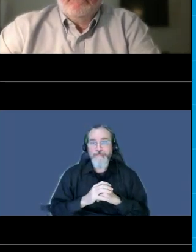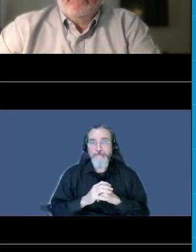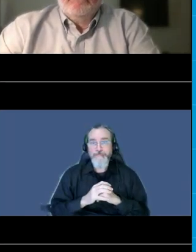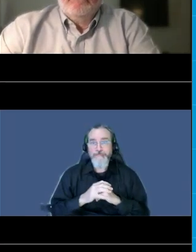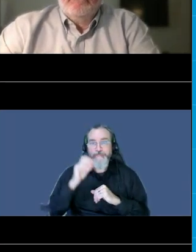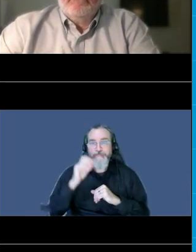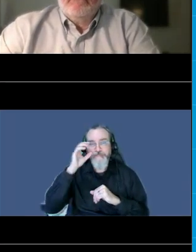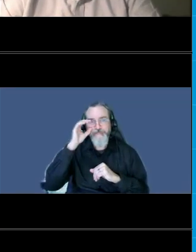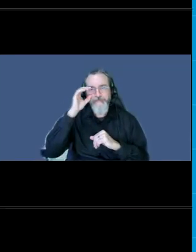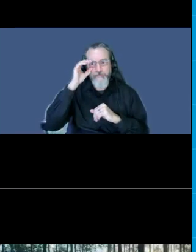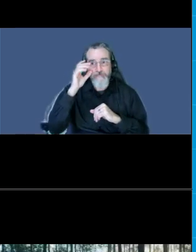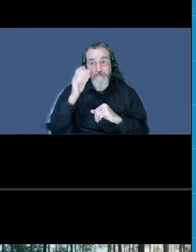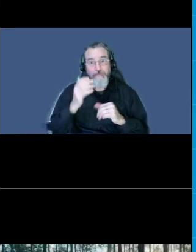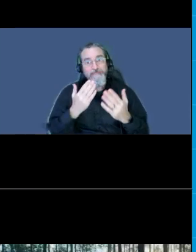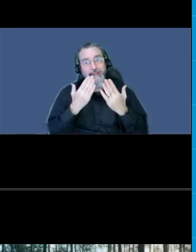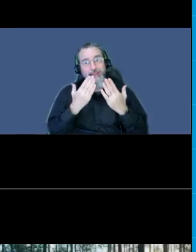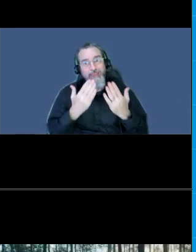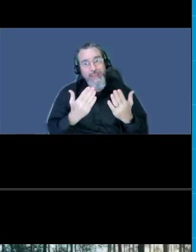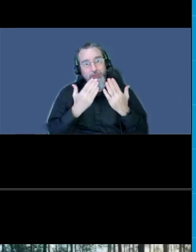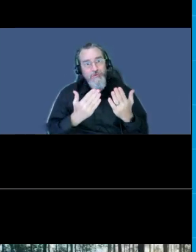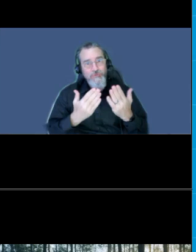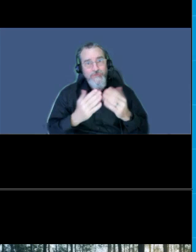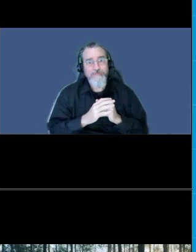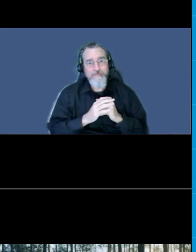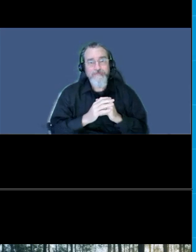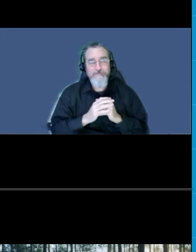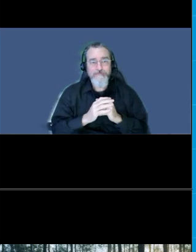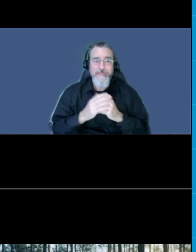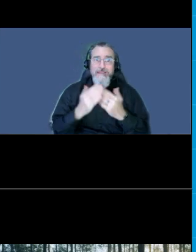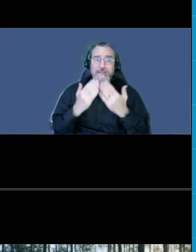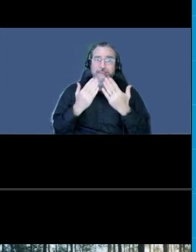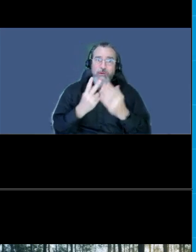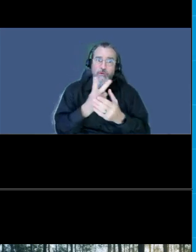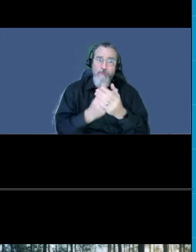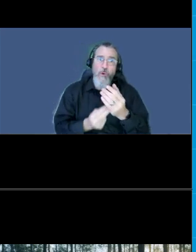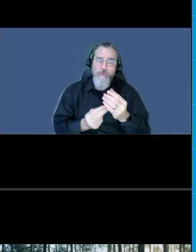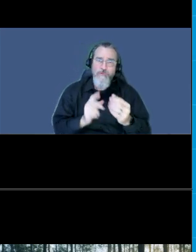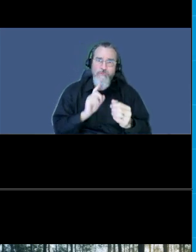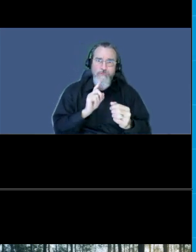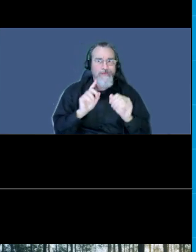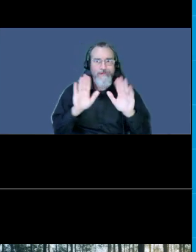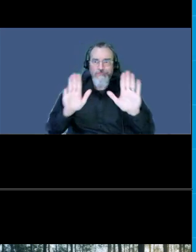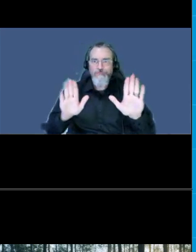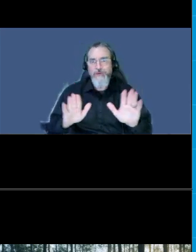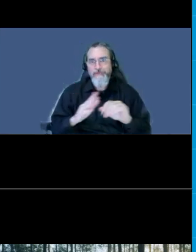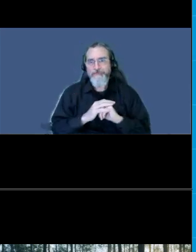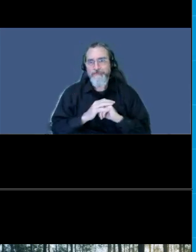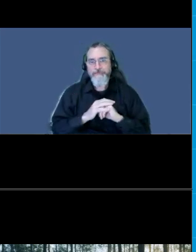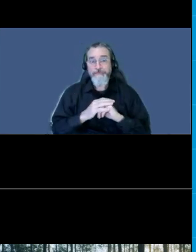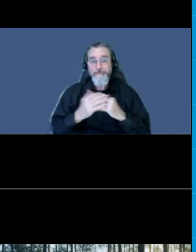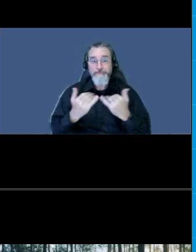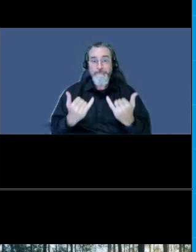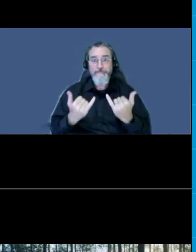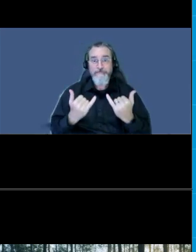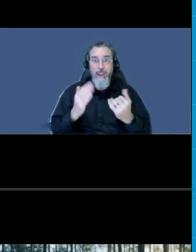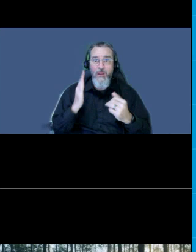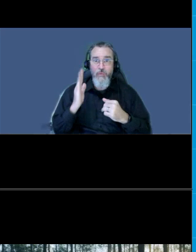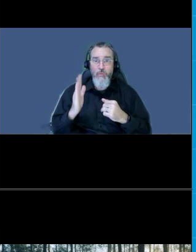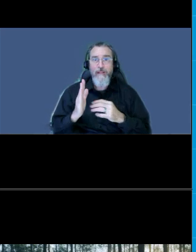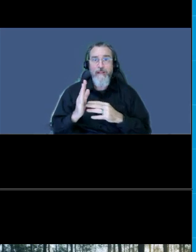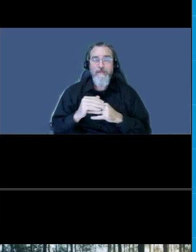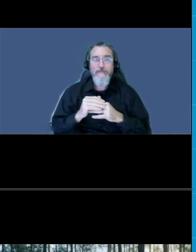Thank you so much, Dr. Pennick, and thank you so much, Dr. Spinrad. That was great. So we're going to take a brief moment to just